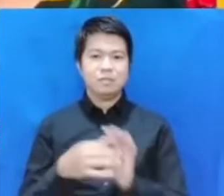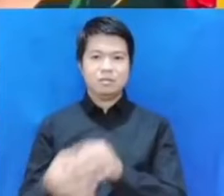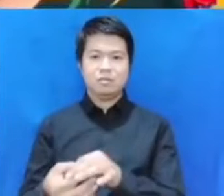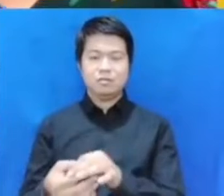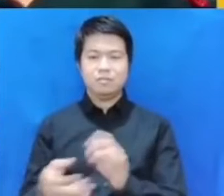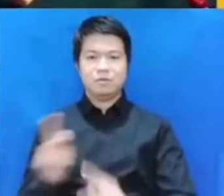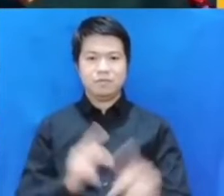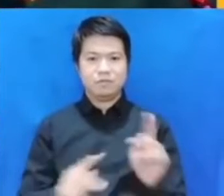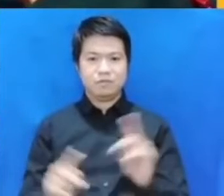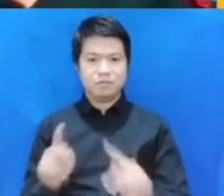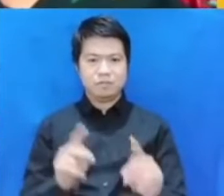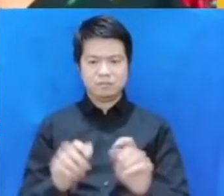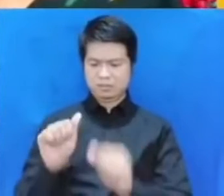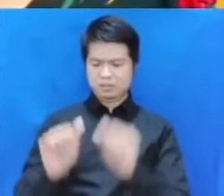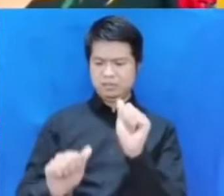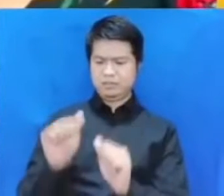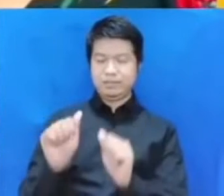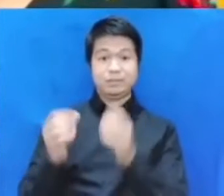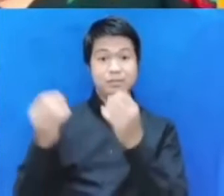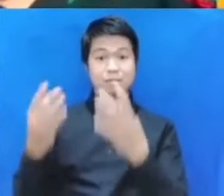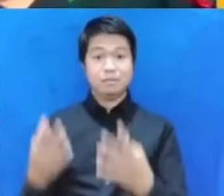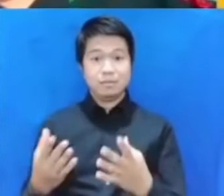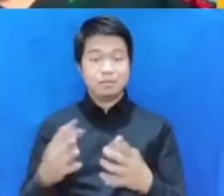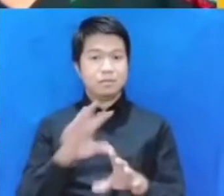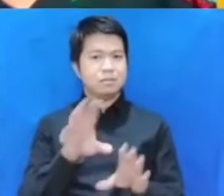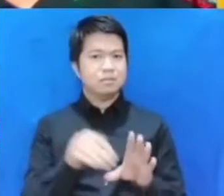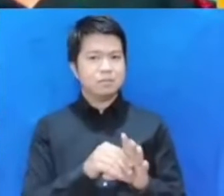teachers, including the